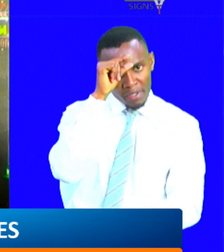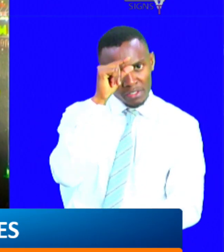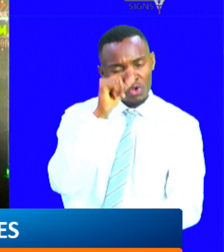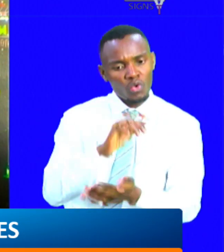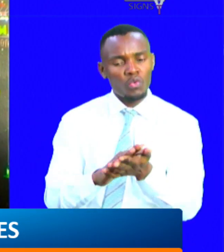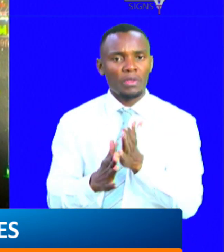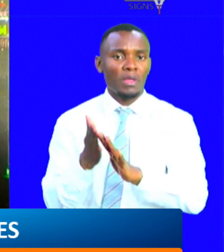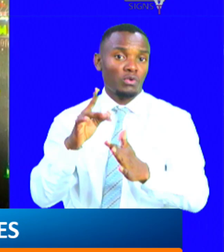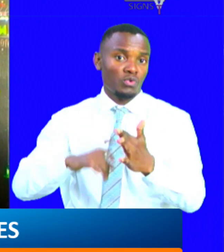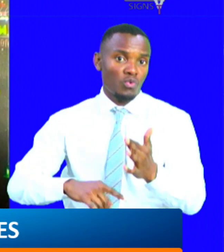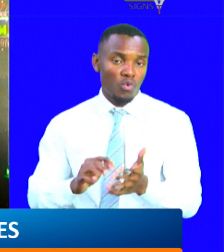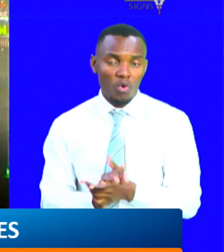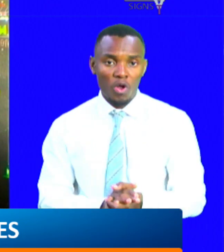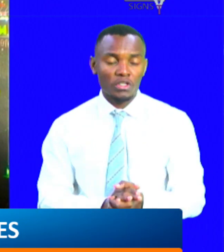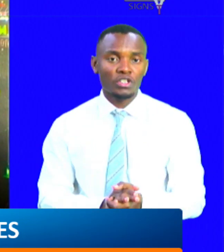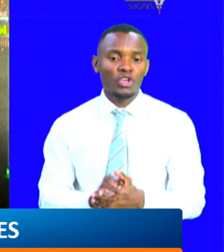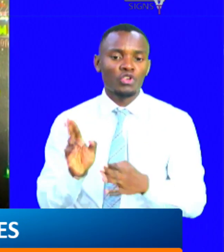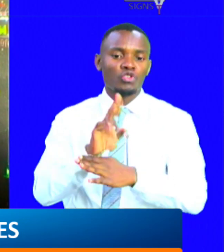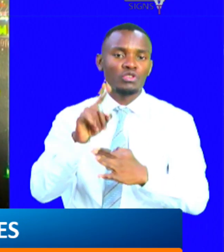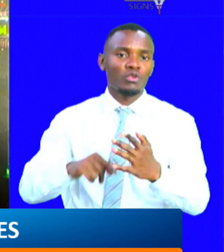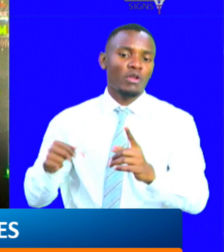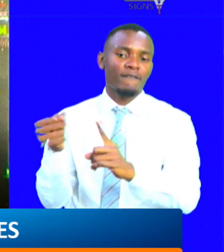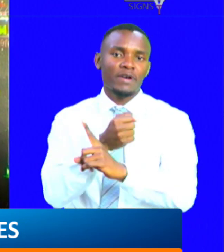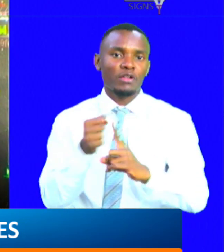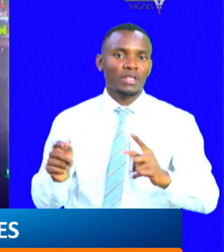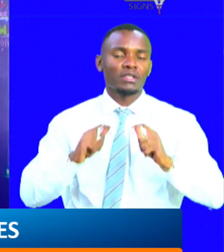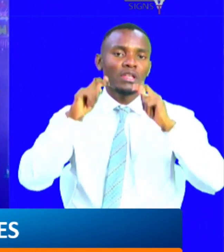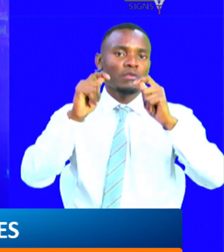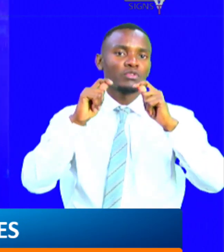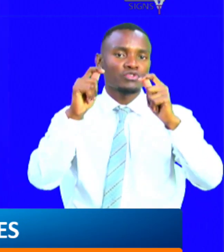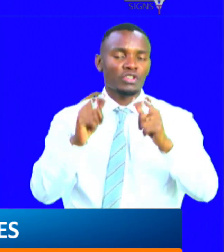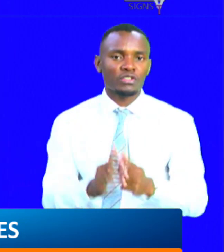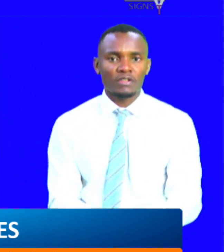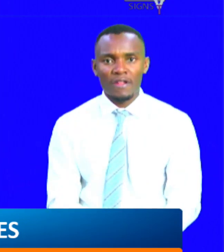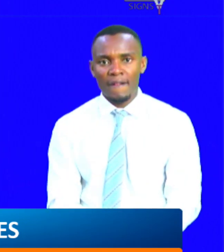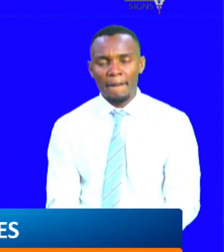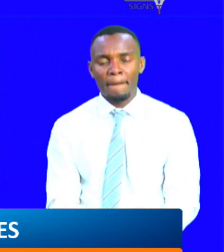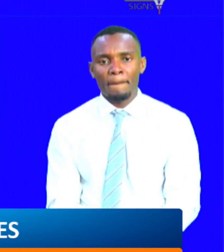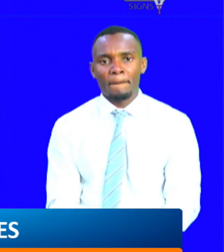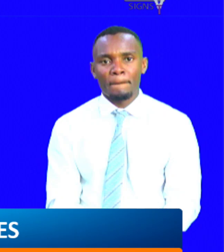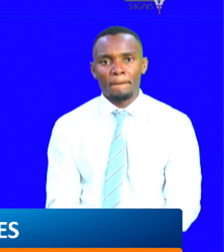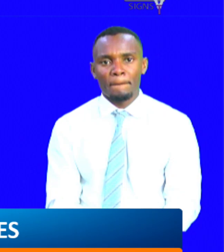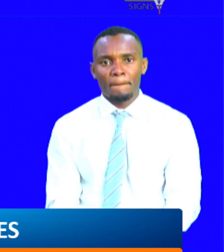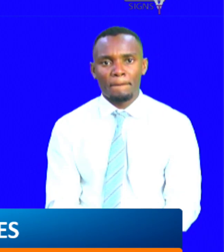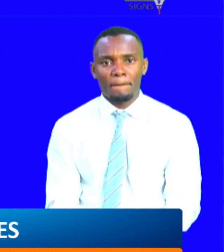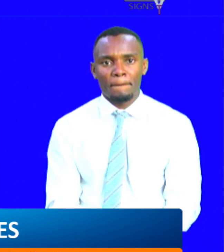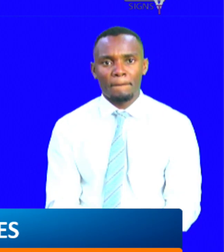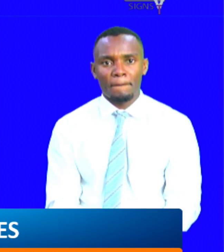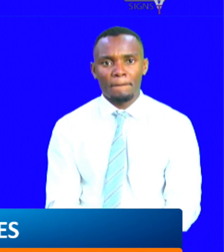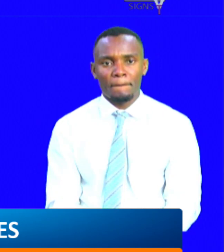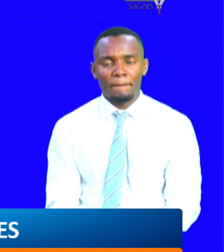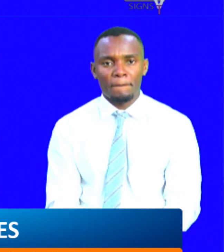without resorting to violent demonstrations. Let us work together. Wacha tuheshimiane,